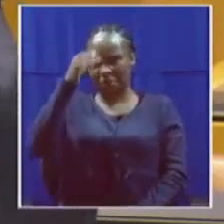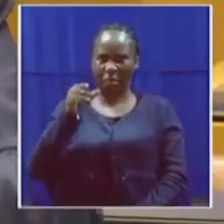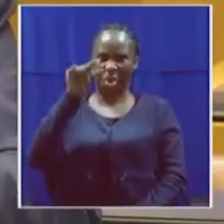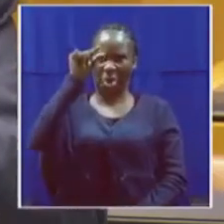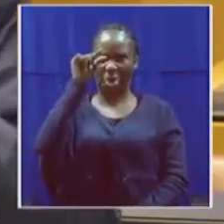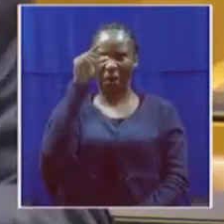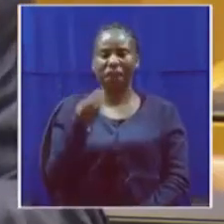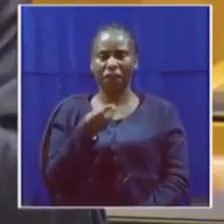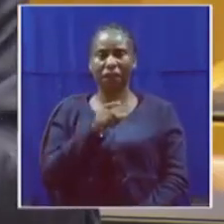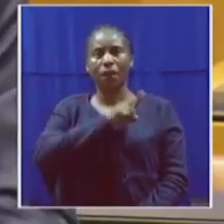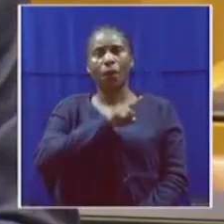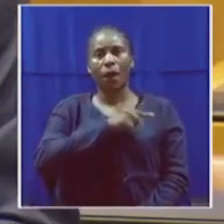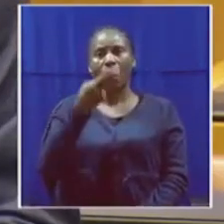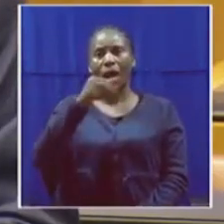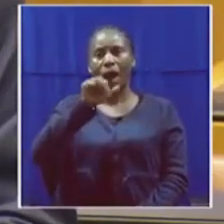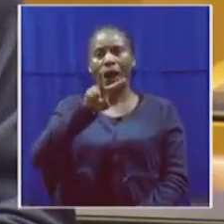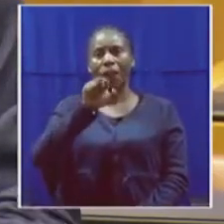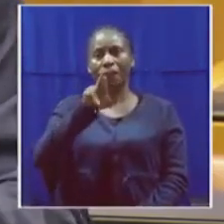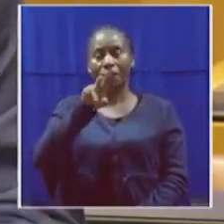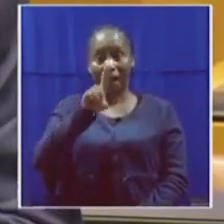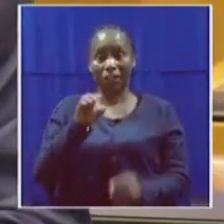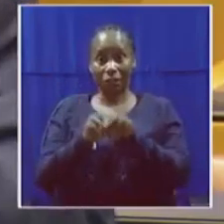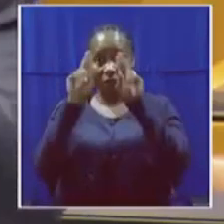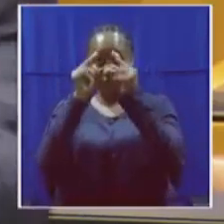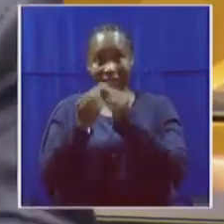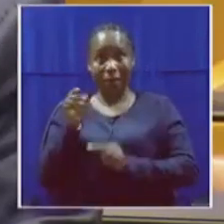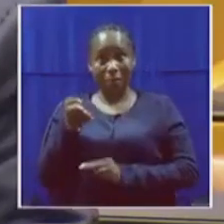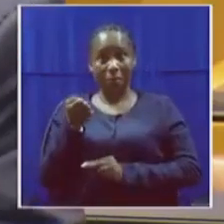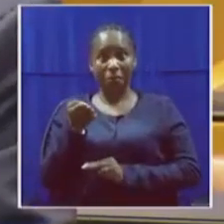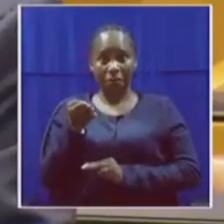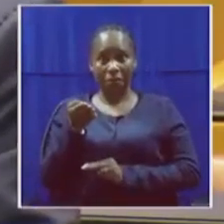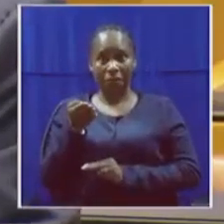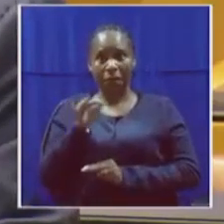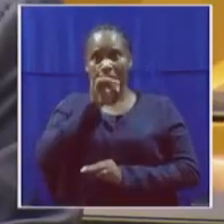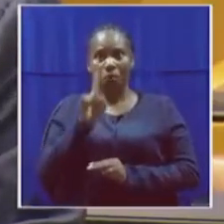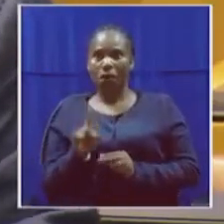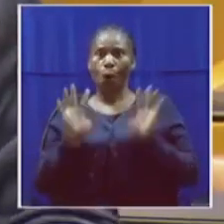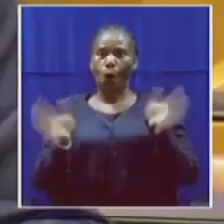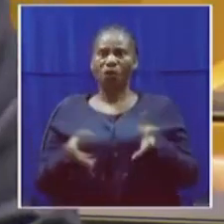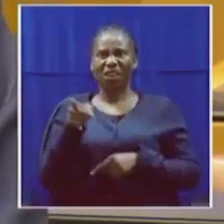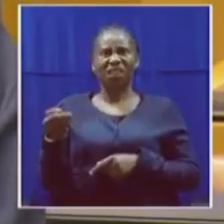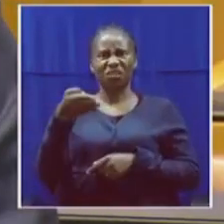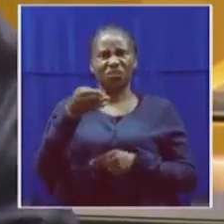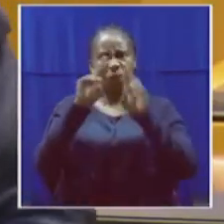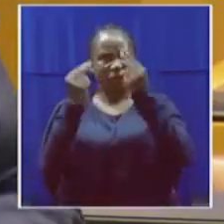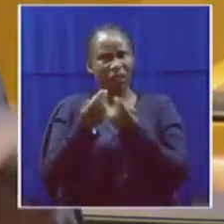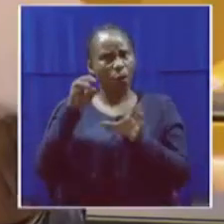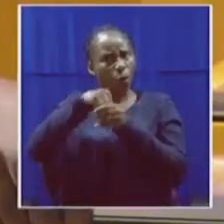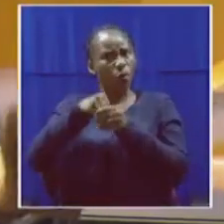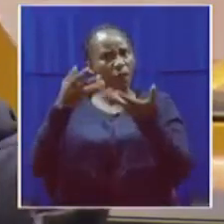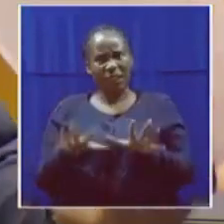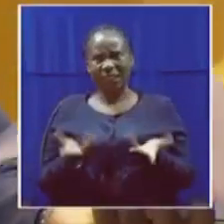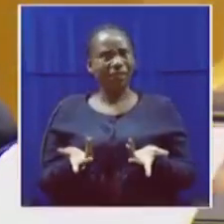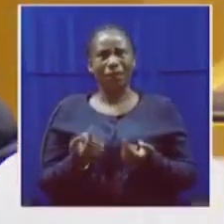Because of Harvard universities, therefore, it is only the Harvard universities that contributed. And yet there are these